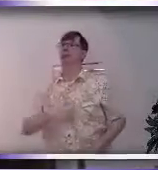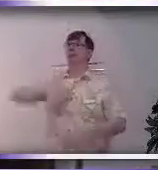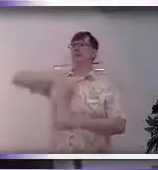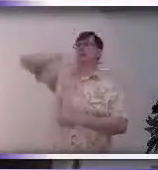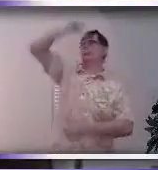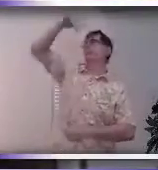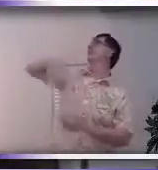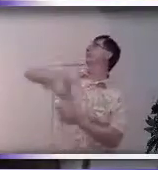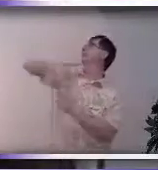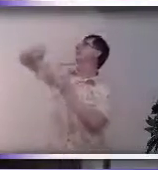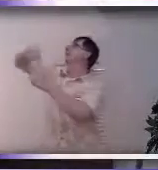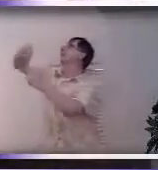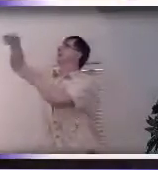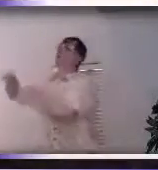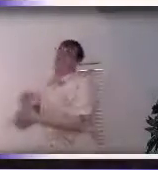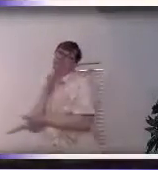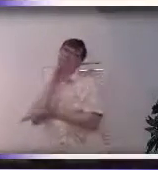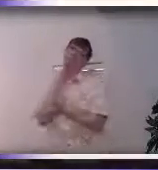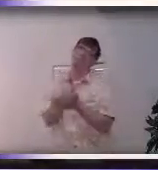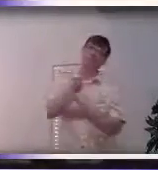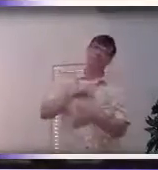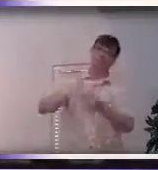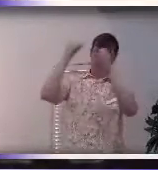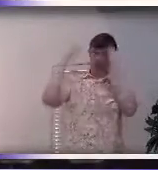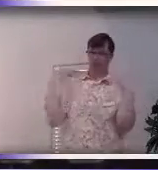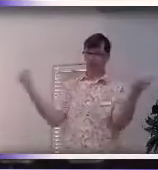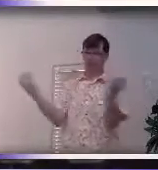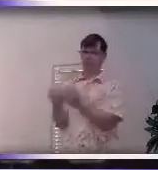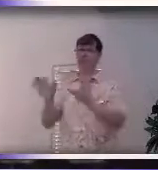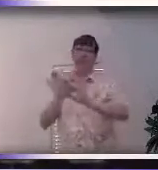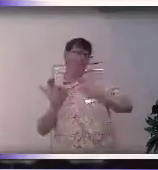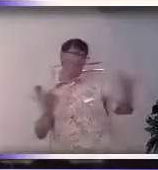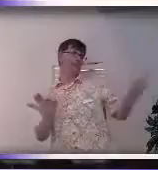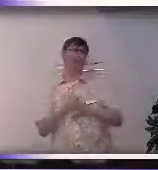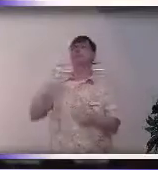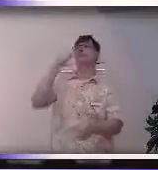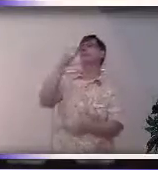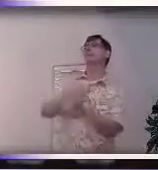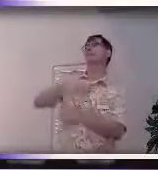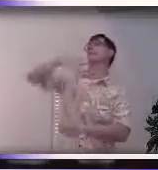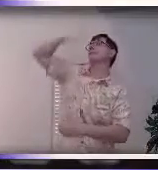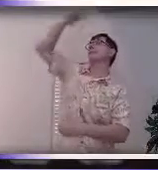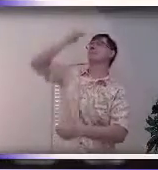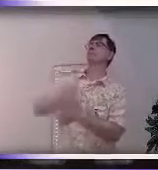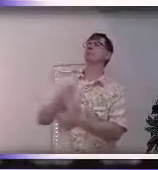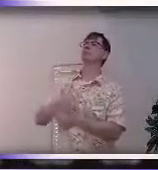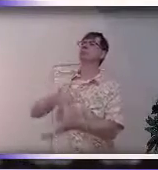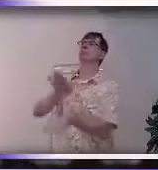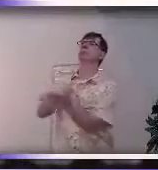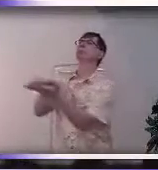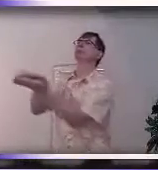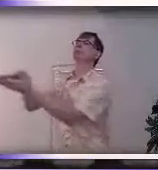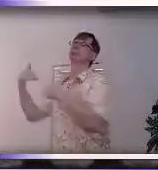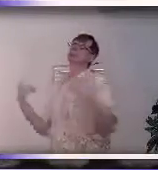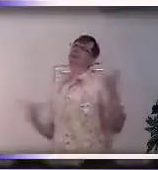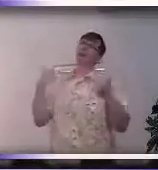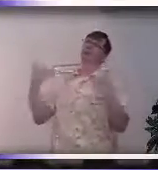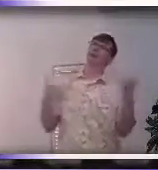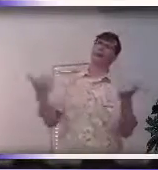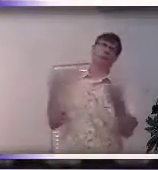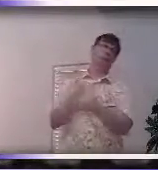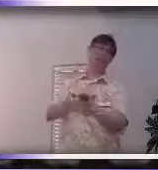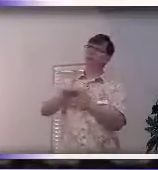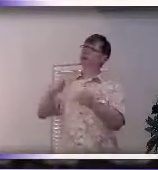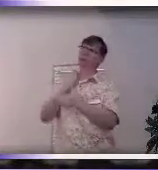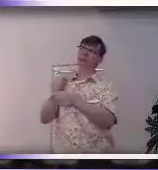is eternal, since the laws of thermodynamics and most science teach that energy can be neither